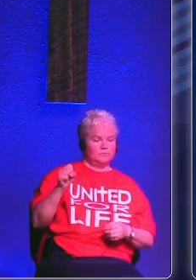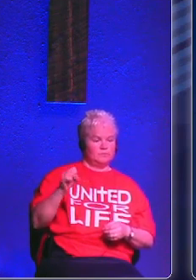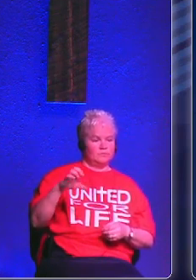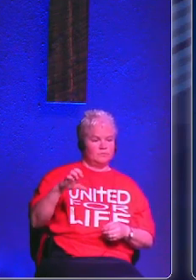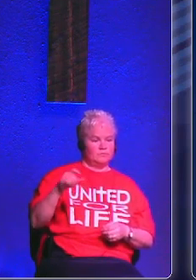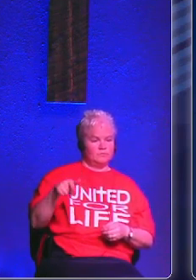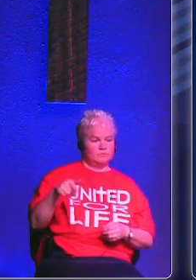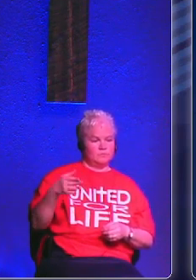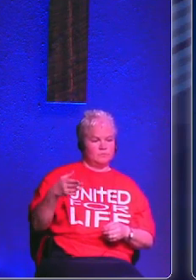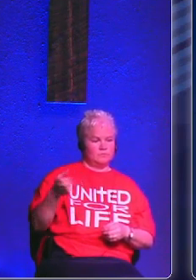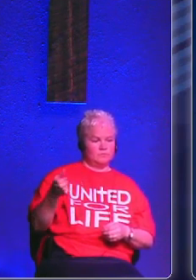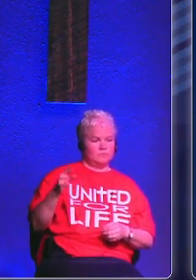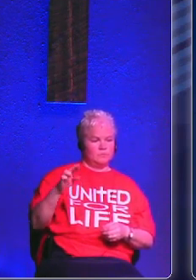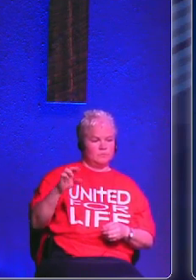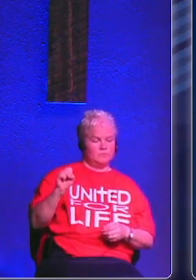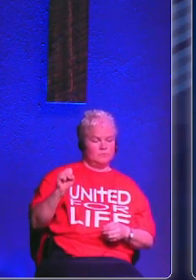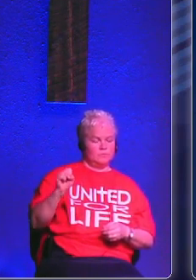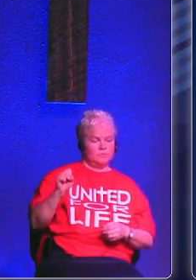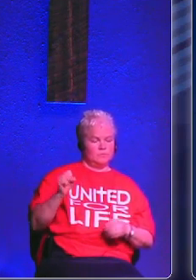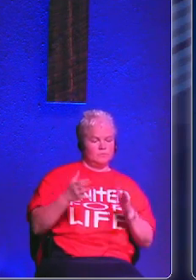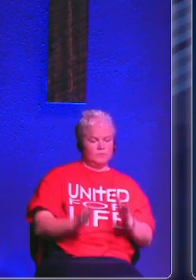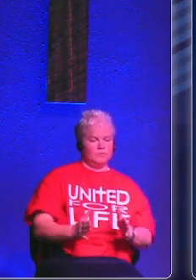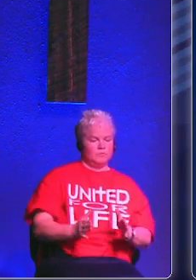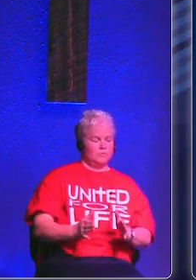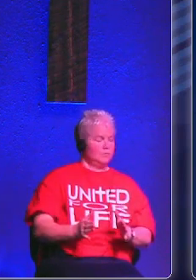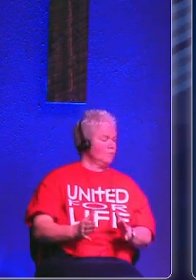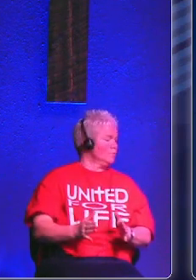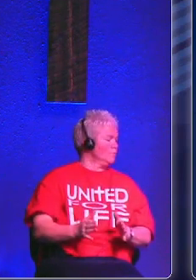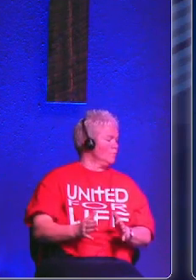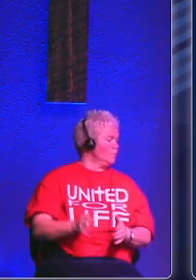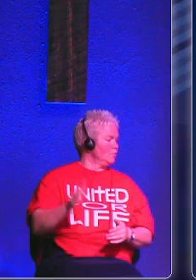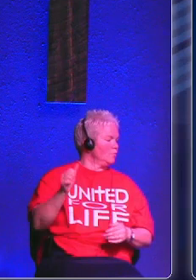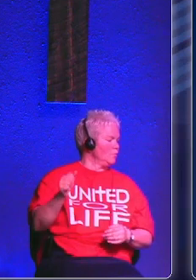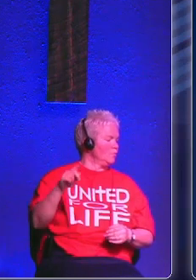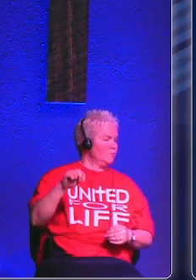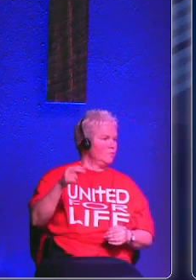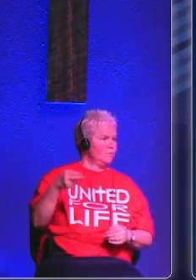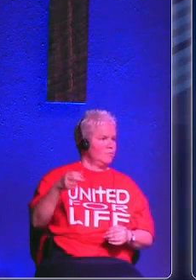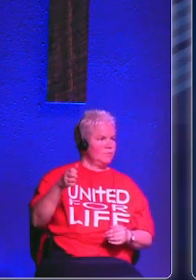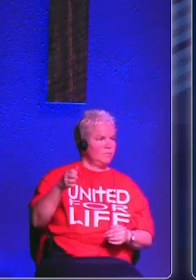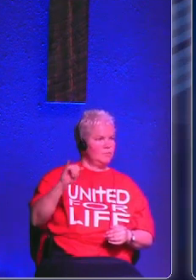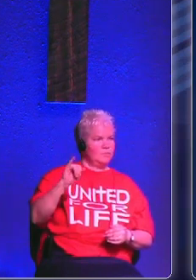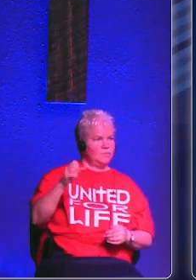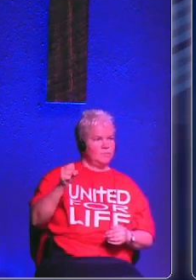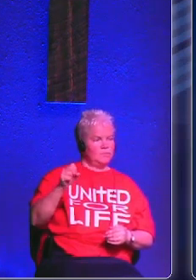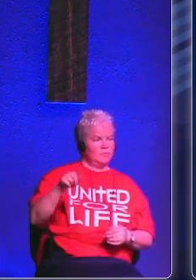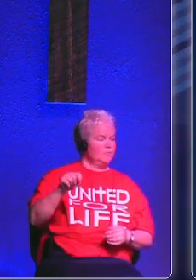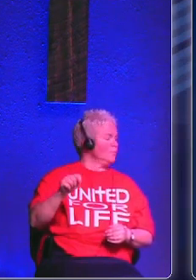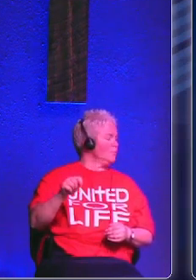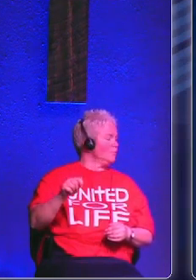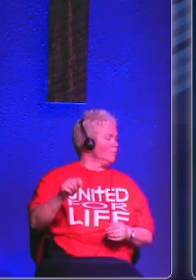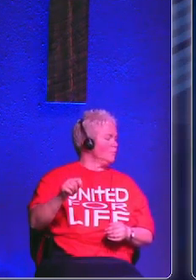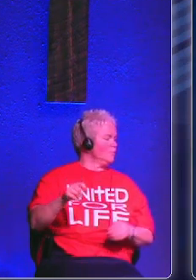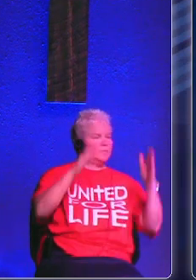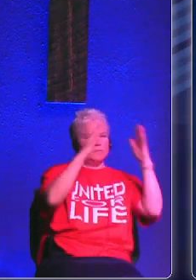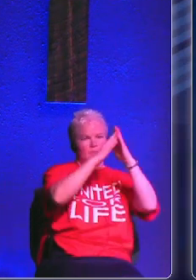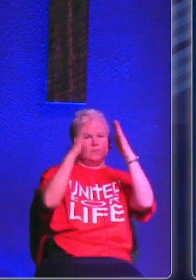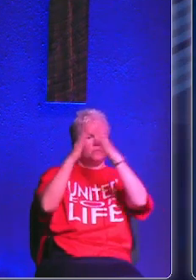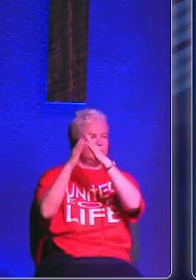scientists that are really weird, cosmic people, and they're atheists, right? But really, for the general